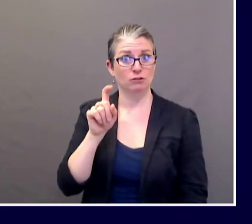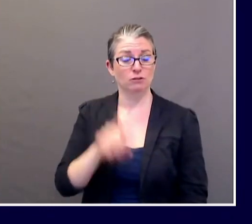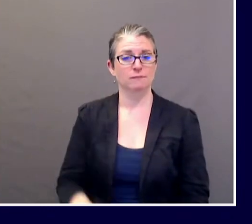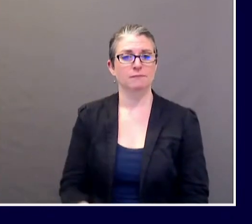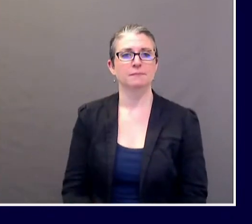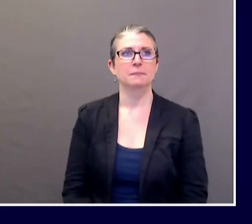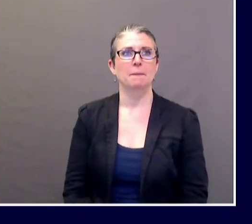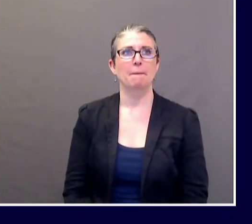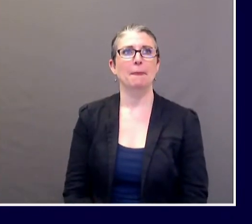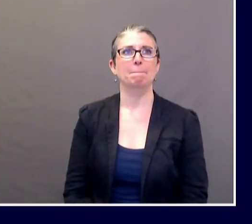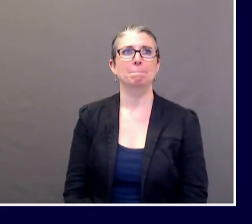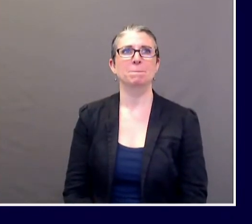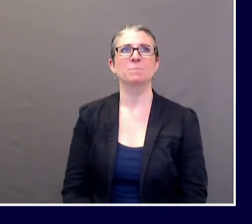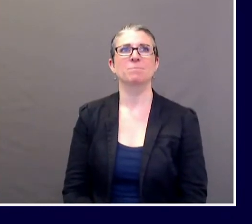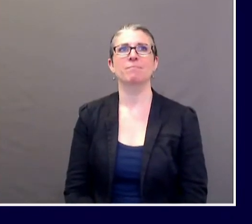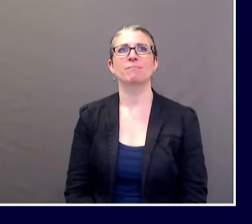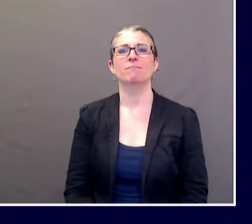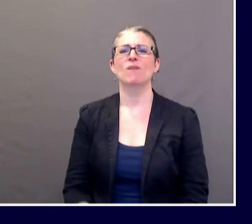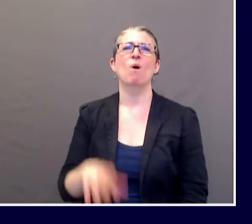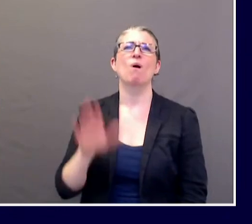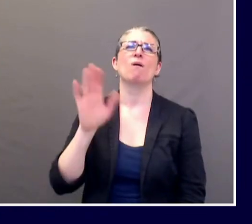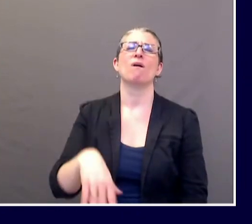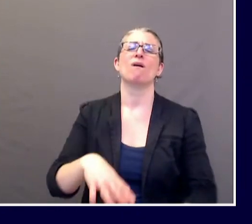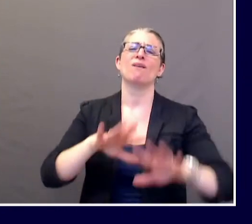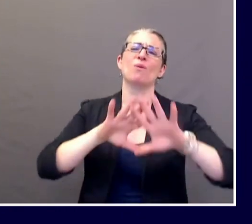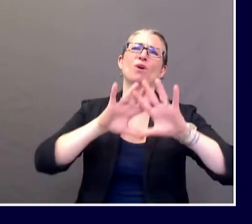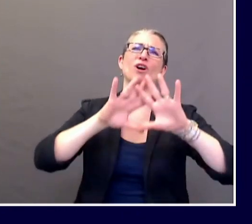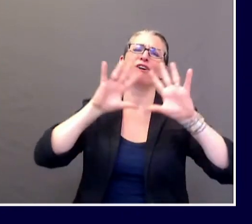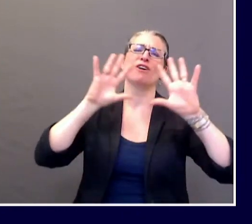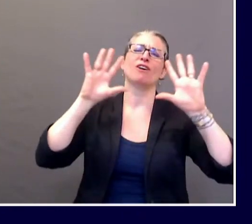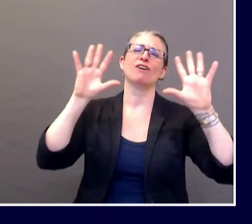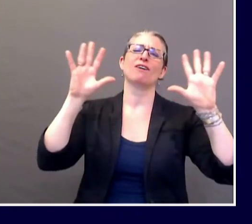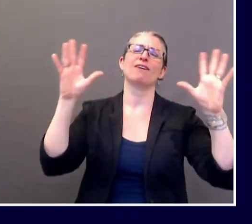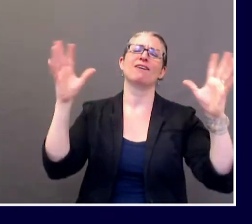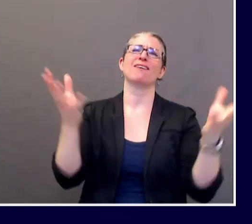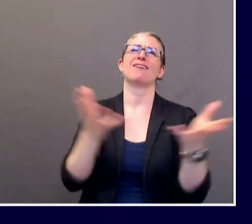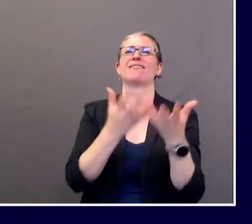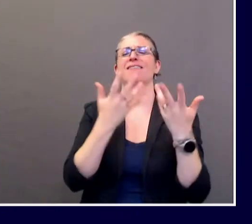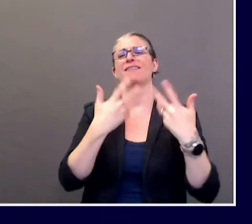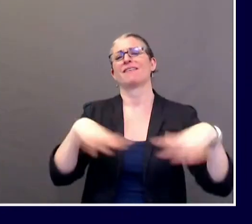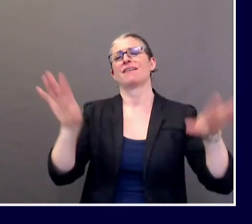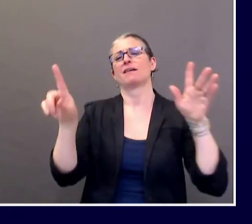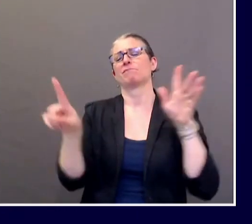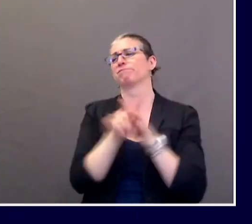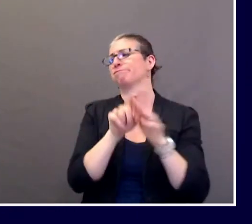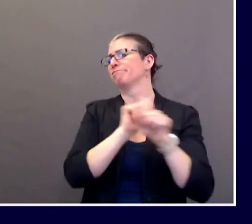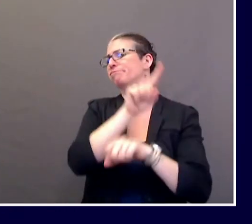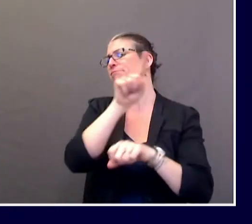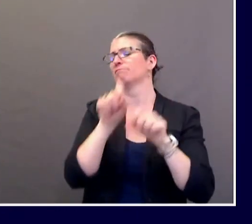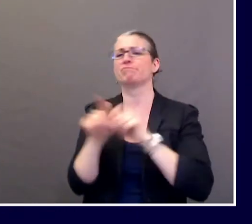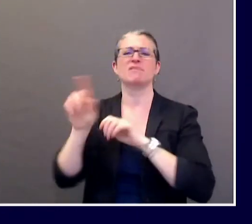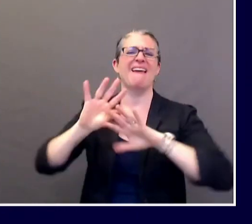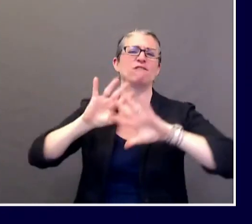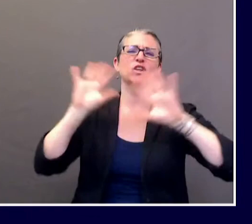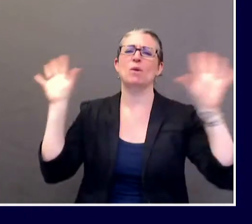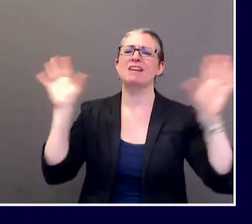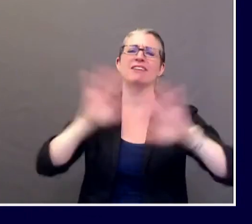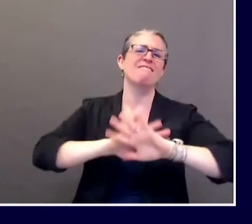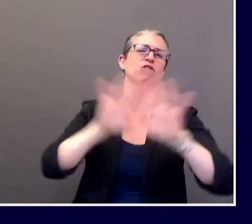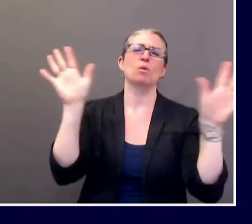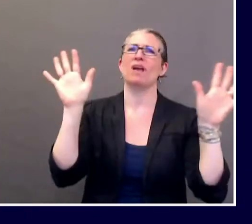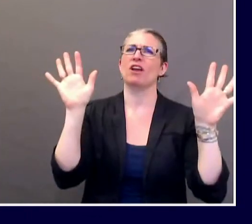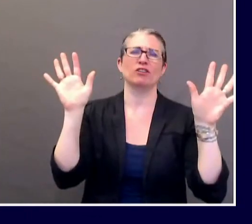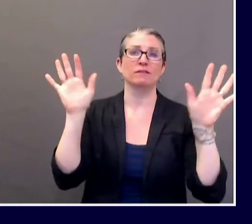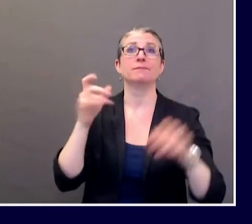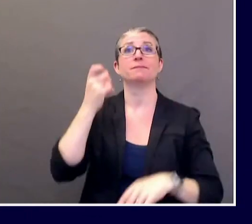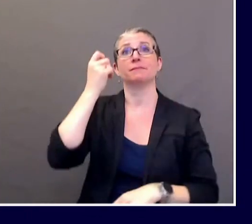the globe. Some of the ones that you noted in particular, like the variant that's been detected in India, there's others